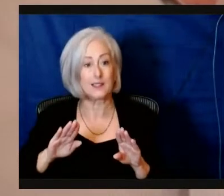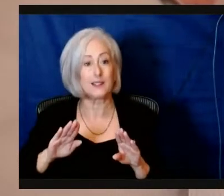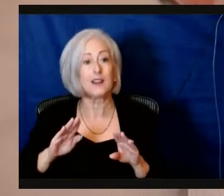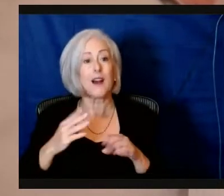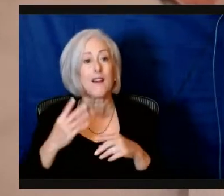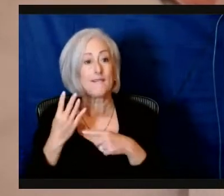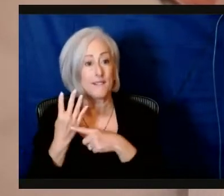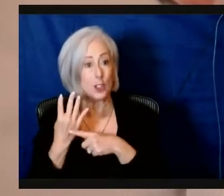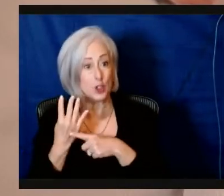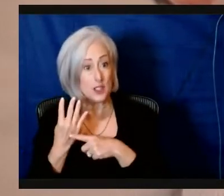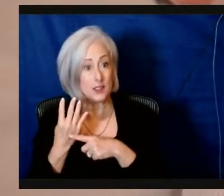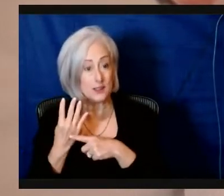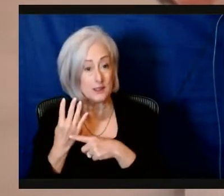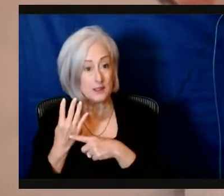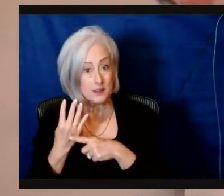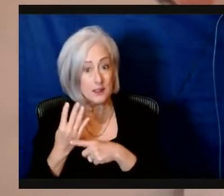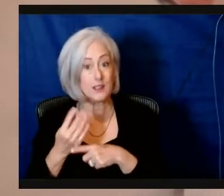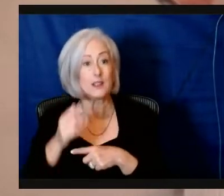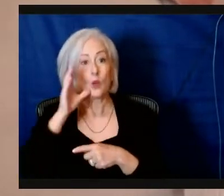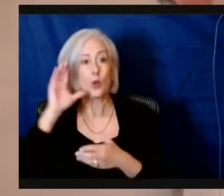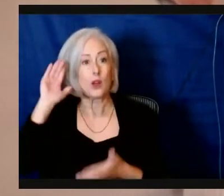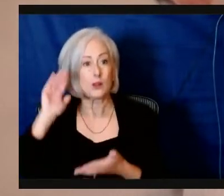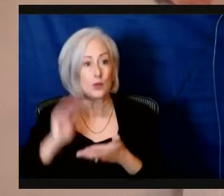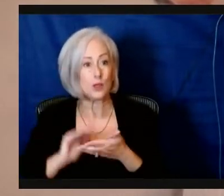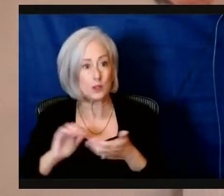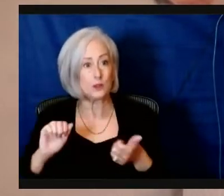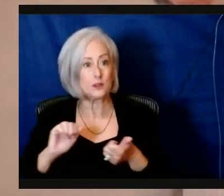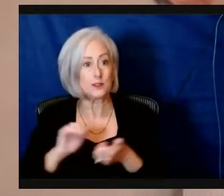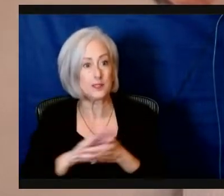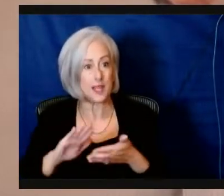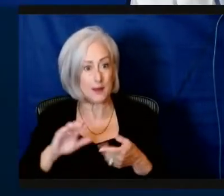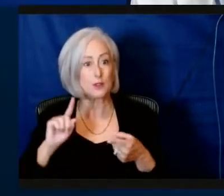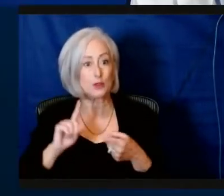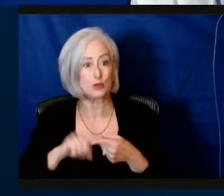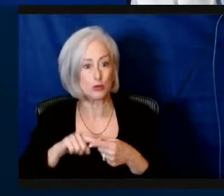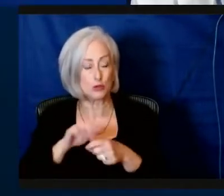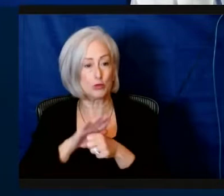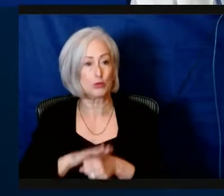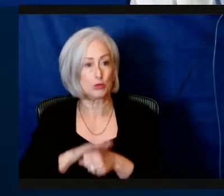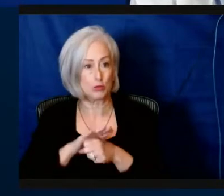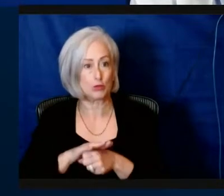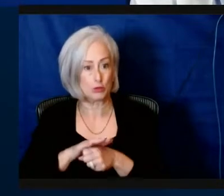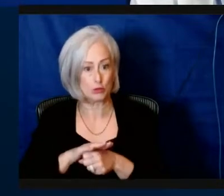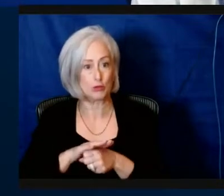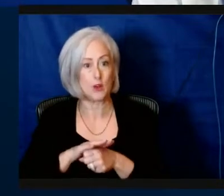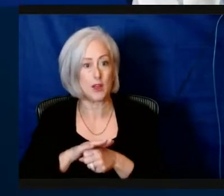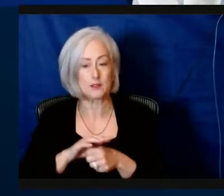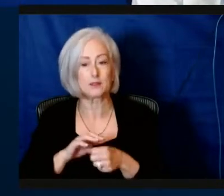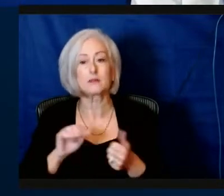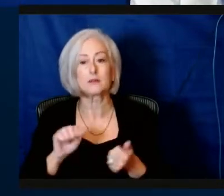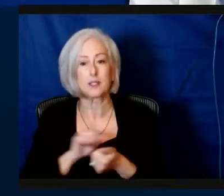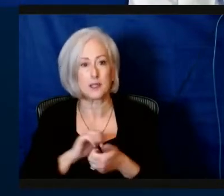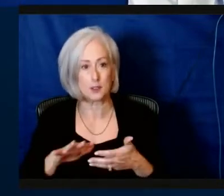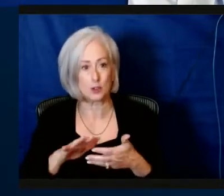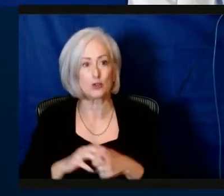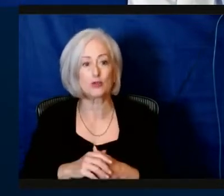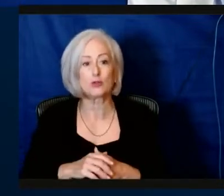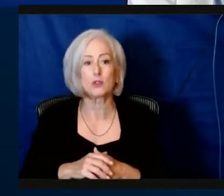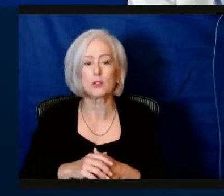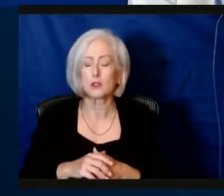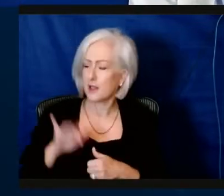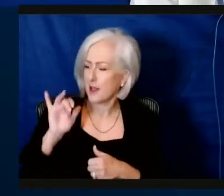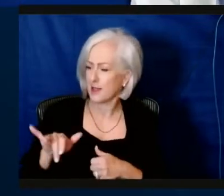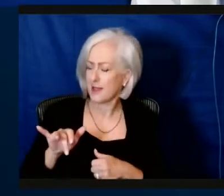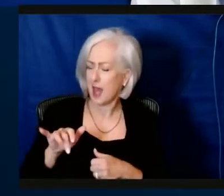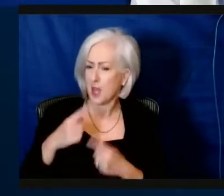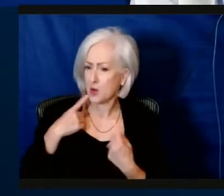of the chronic stress that's been stimulated. And so did that work? Because those guys are up in space for sometimes a very